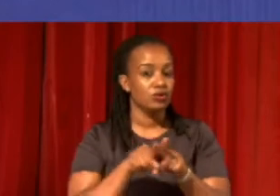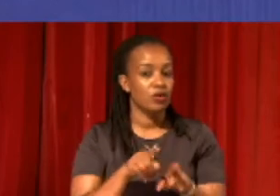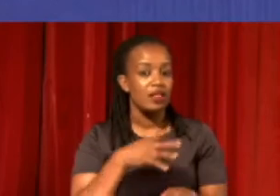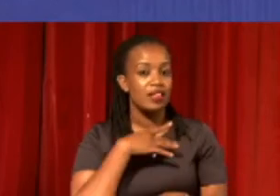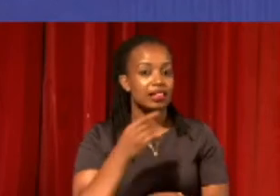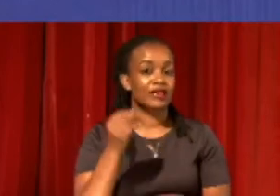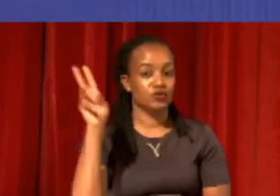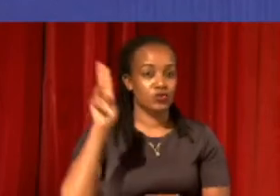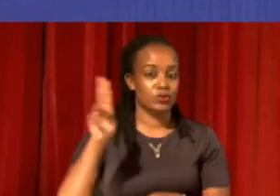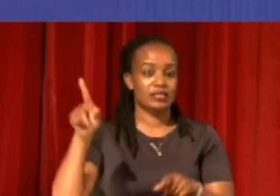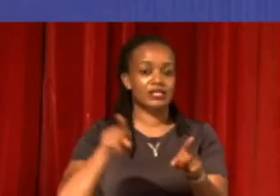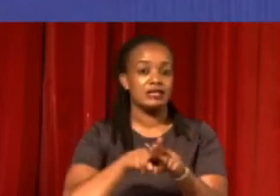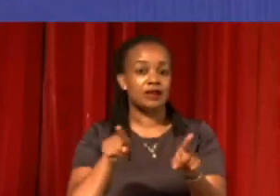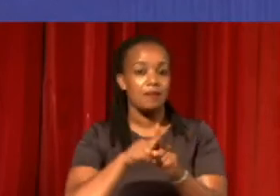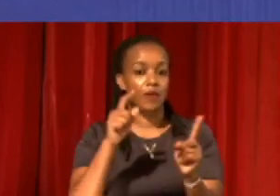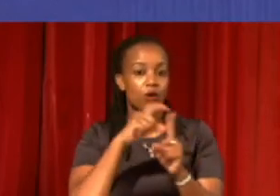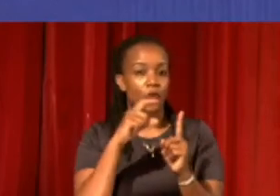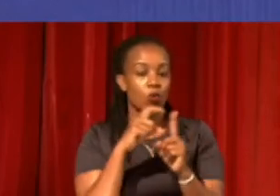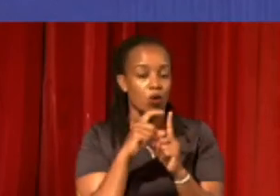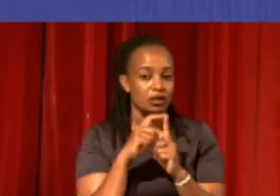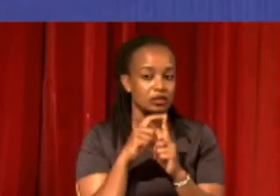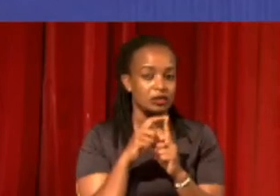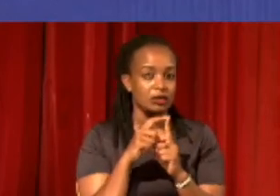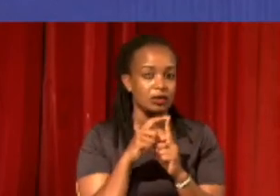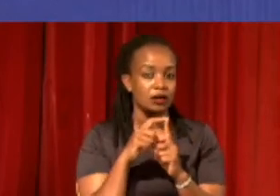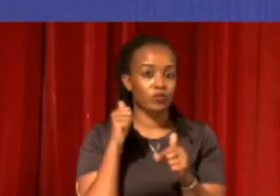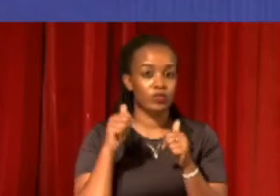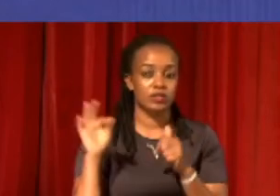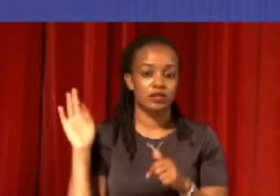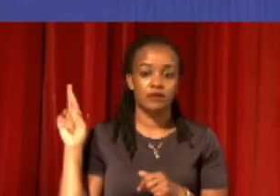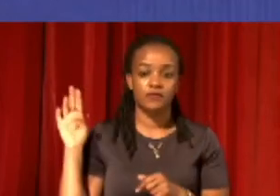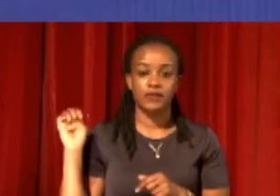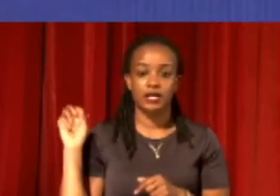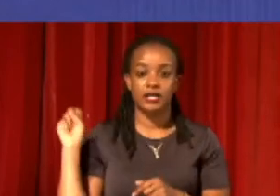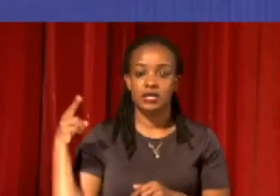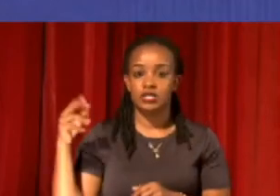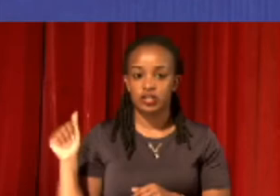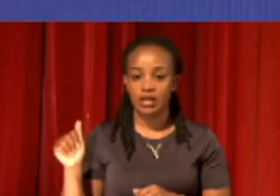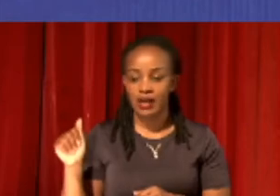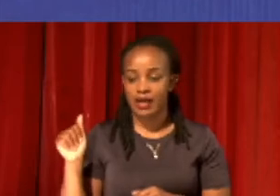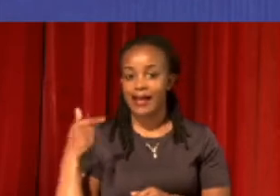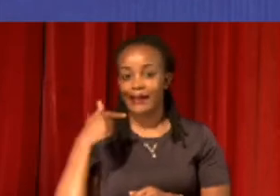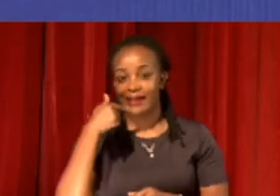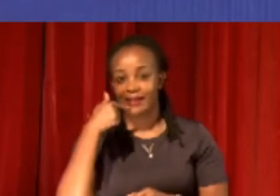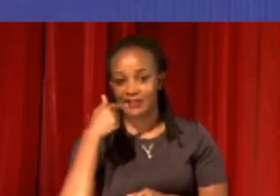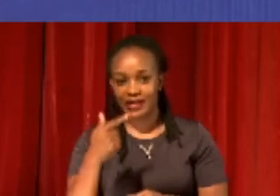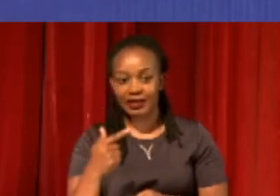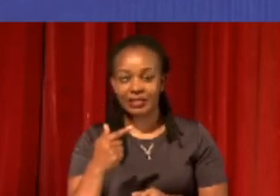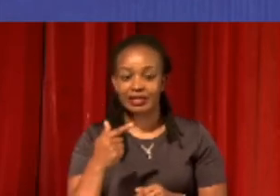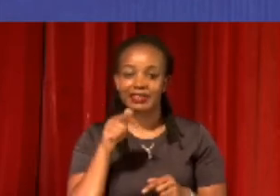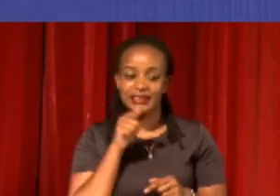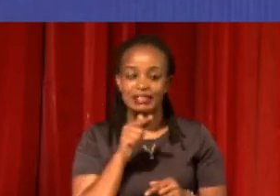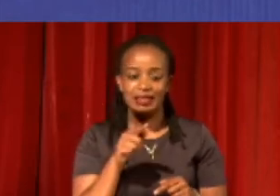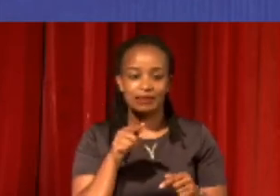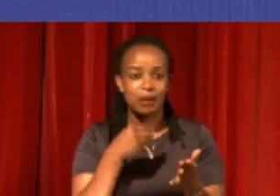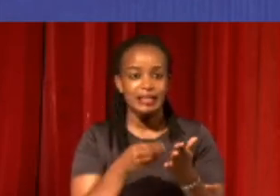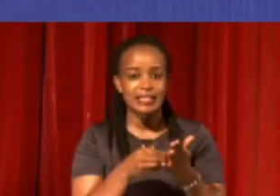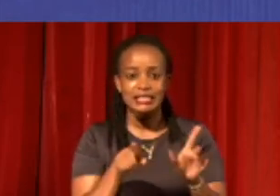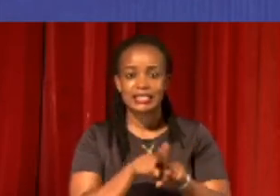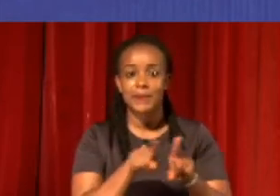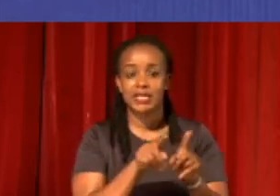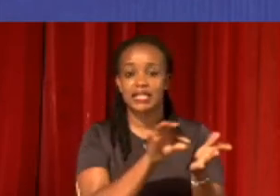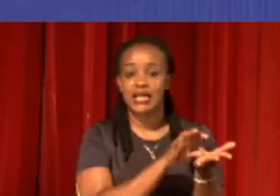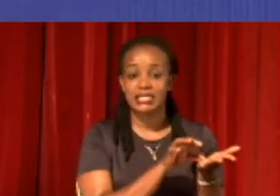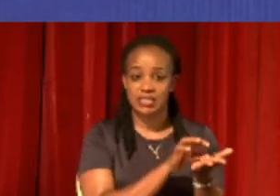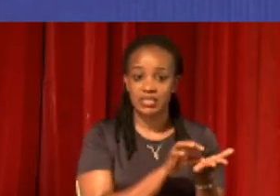the same words my colleague Frasha used, that it's a seed. Yes. We want to plant a seed. But we're also trying to be as creative as